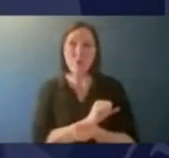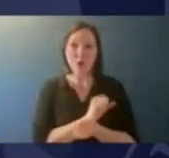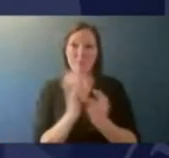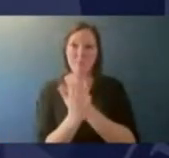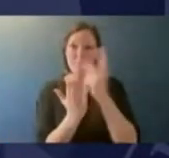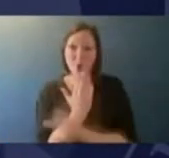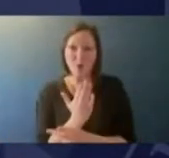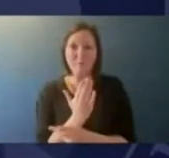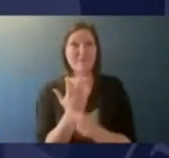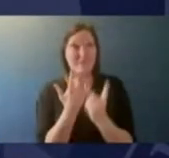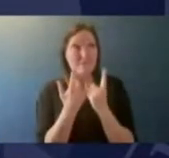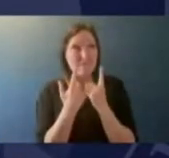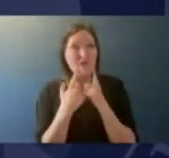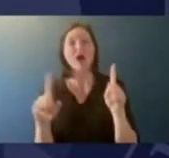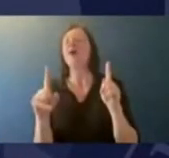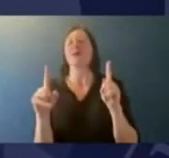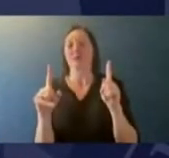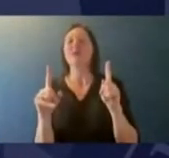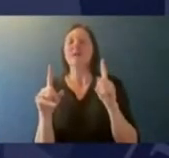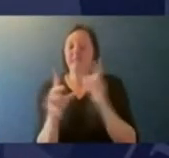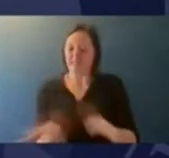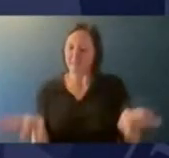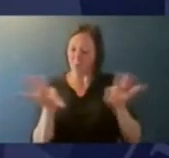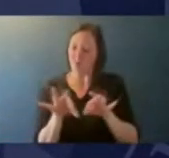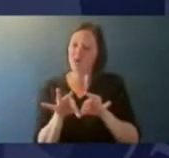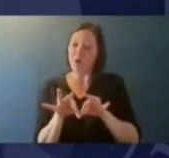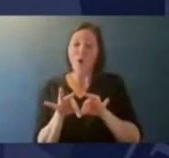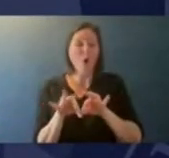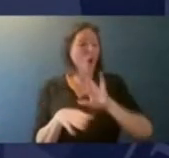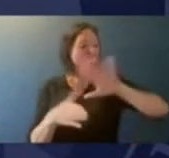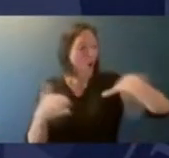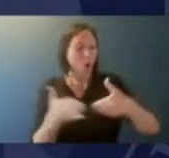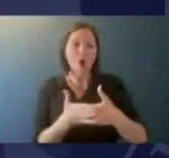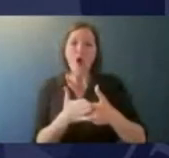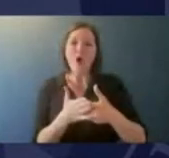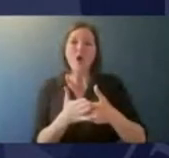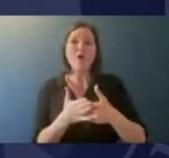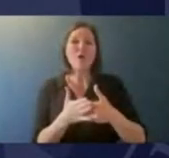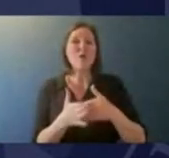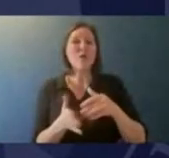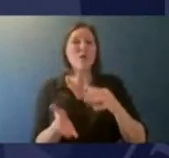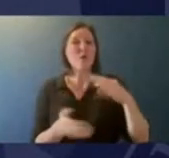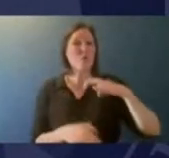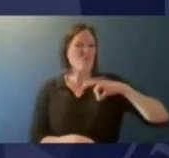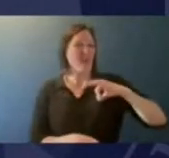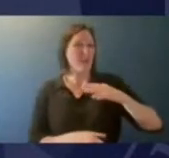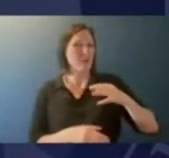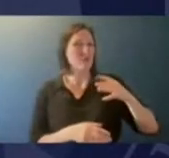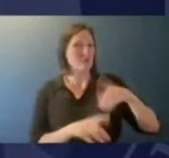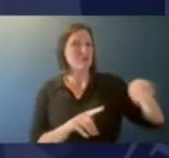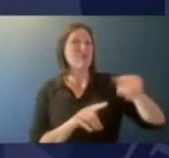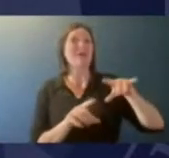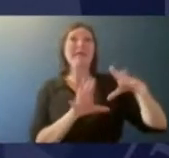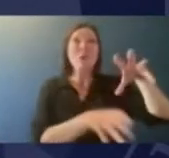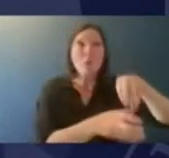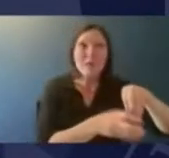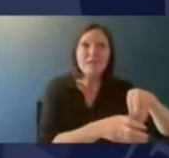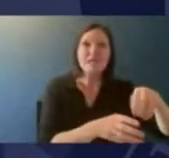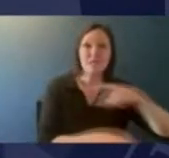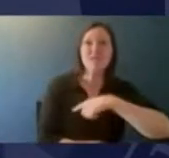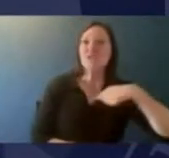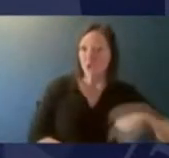It's vitally important that all creditors, including China, now deliver on their commitments. We will